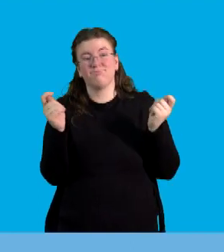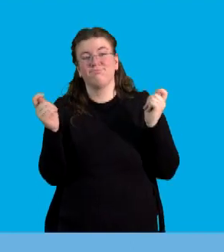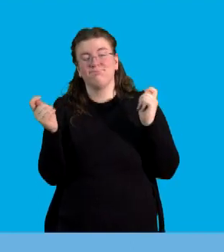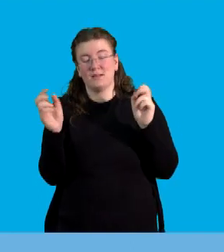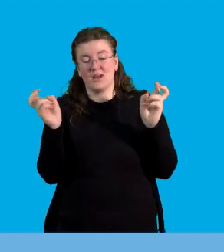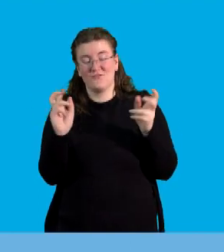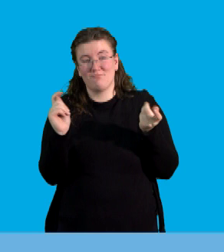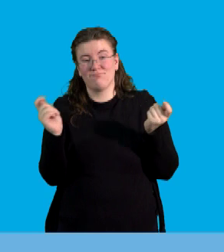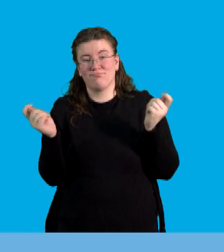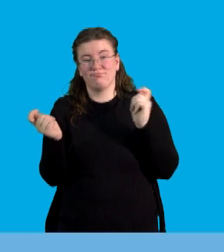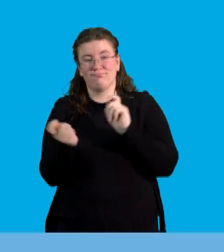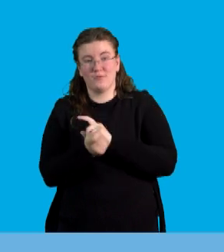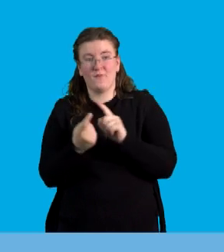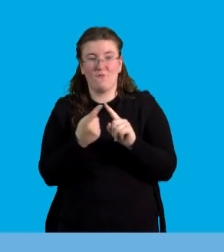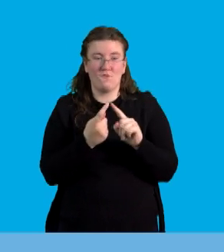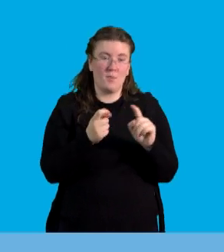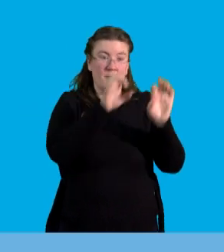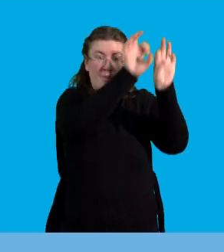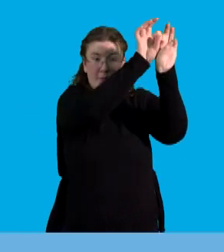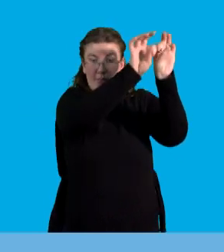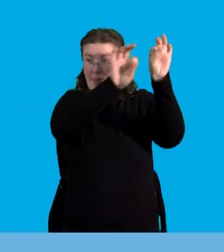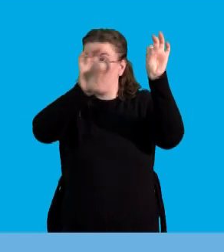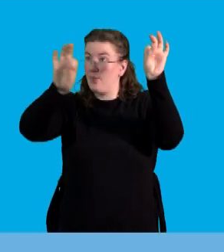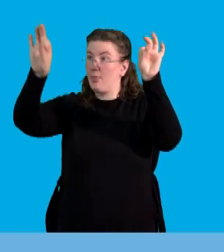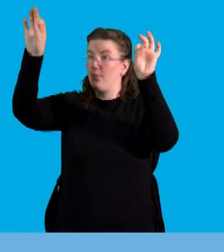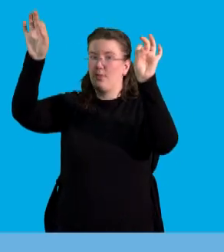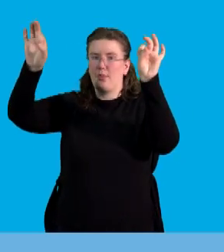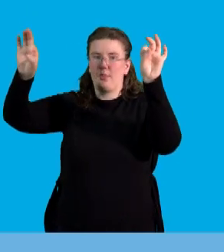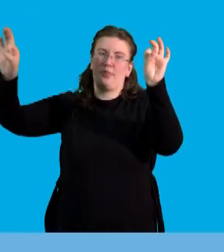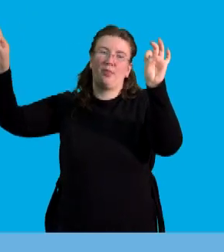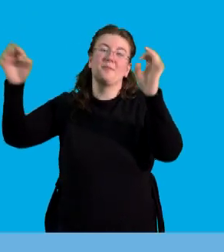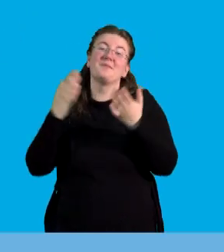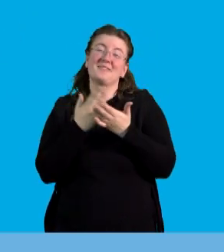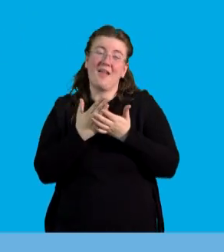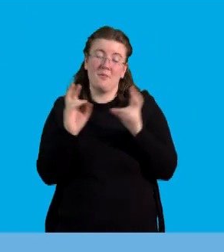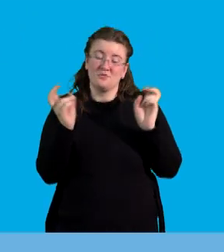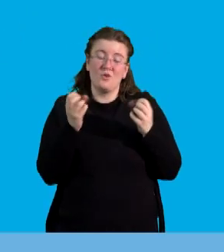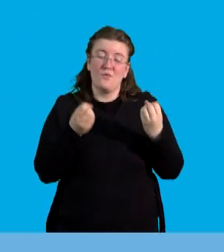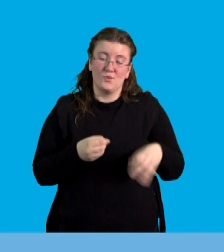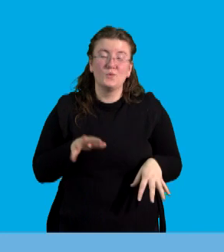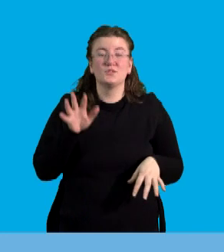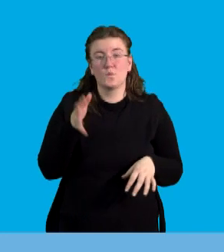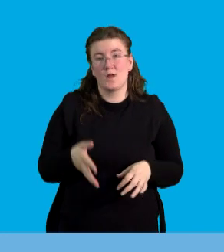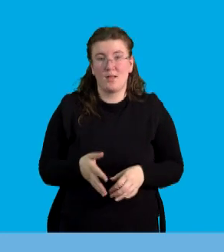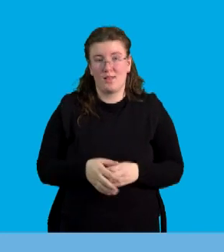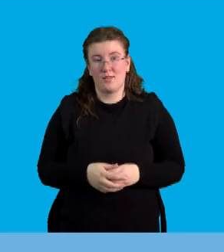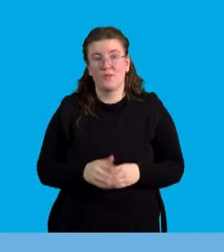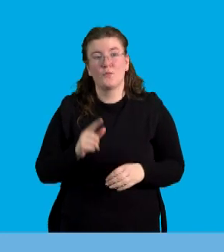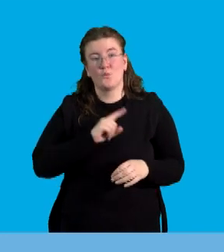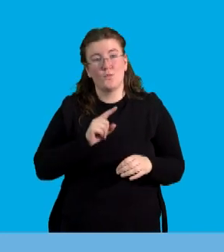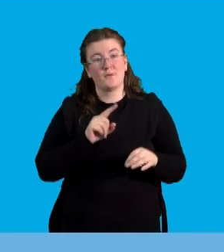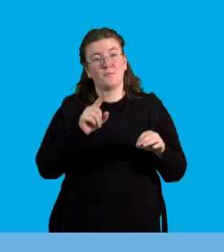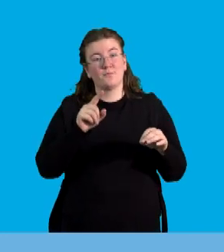So it is detrimental to us because now, remember, we need to transfer energy from one point to the other, and that energy